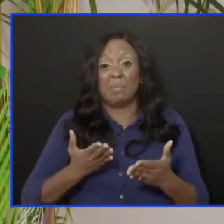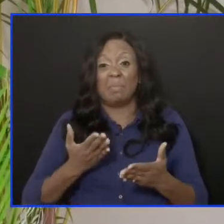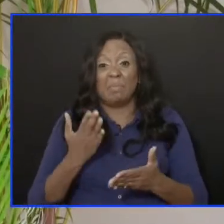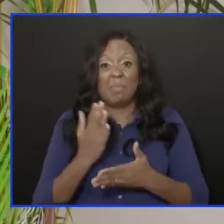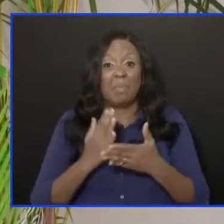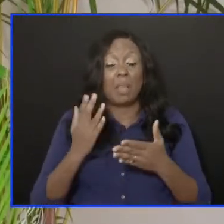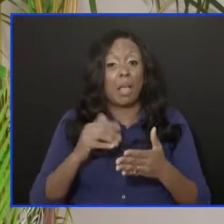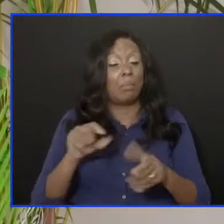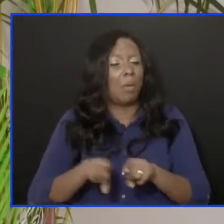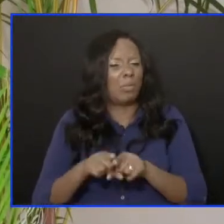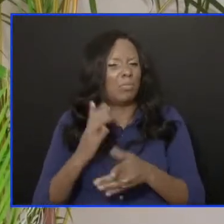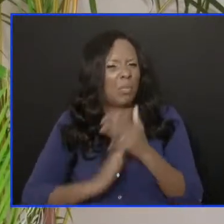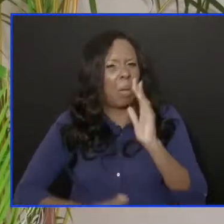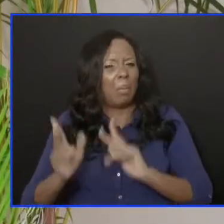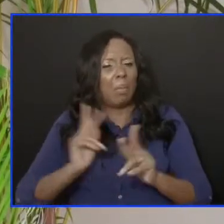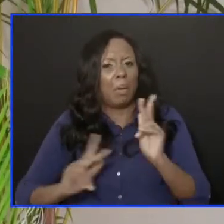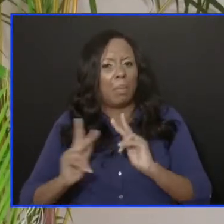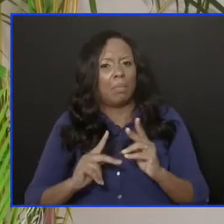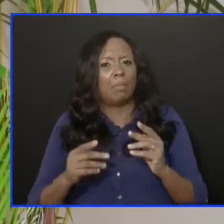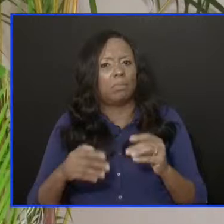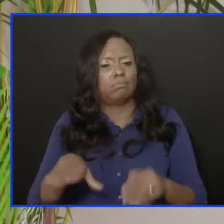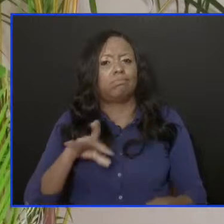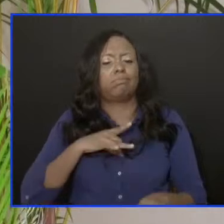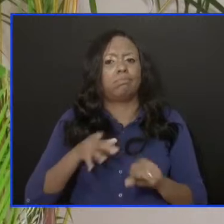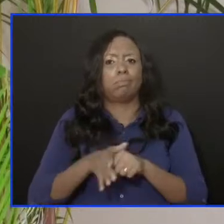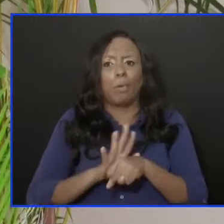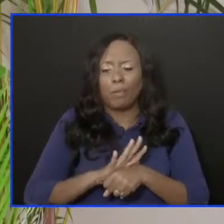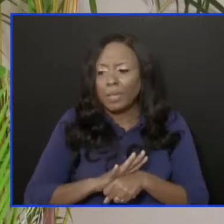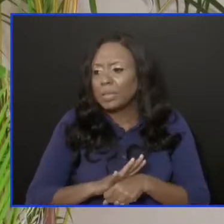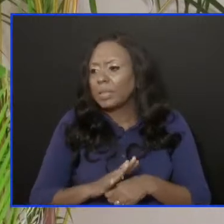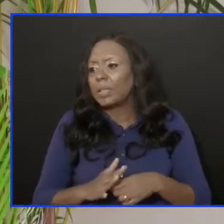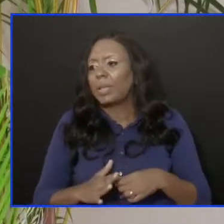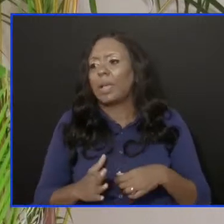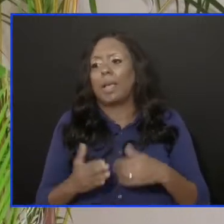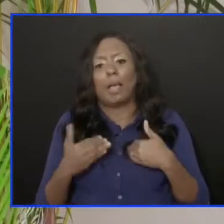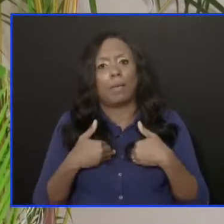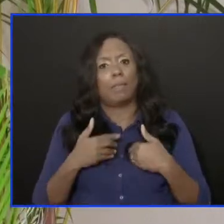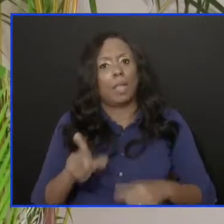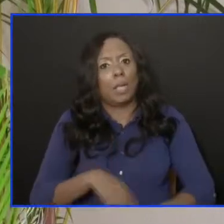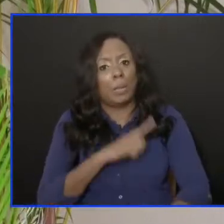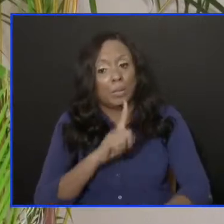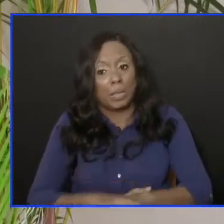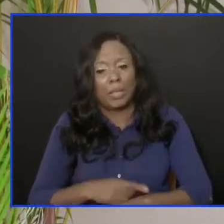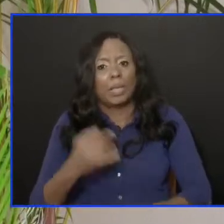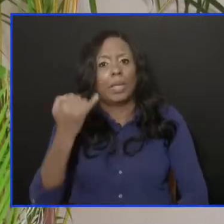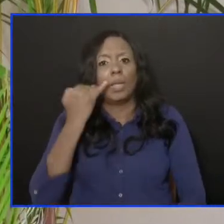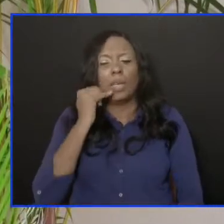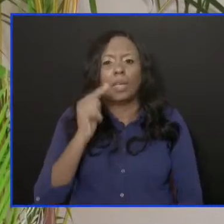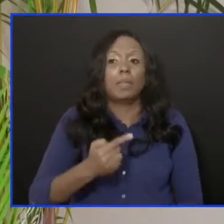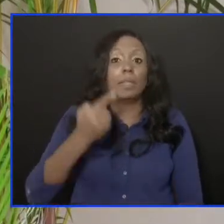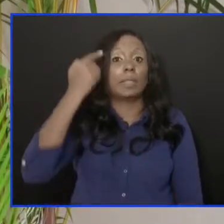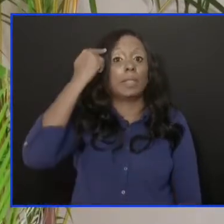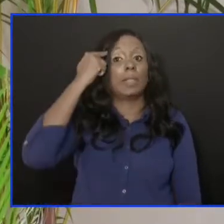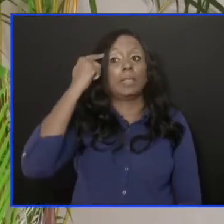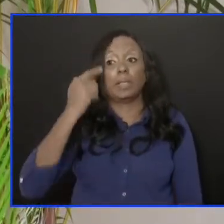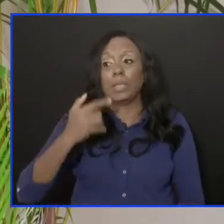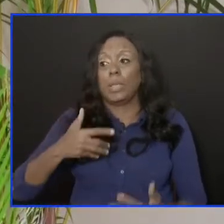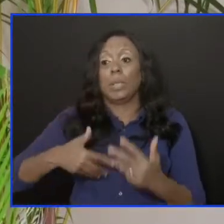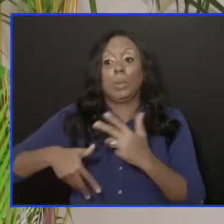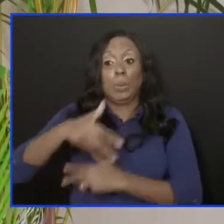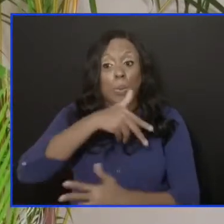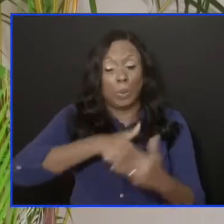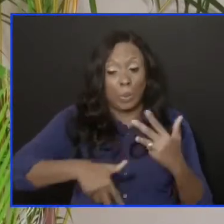status, Barbados, and if you've been exposed, please go and get tested. If you just want to